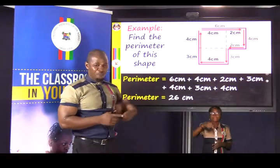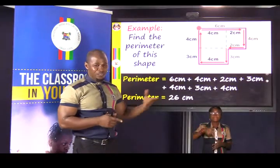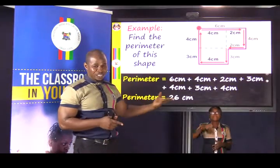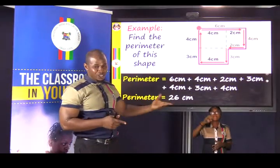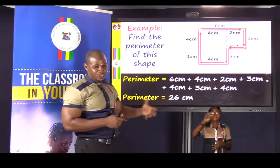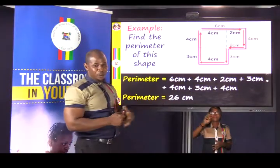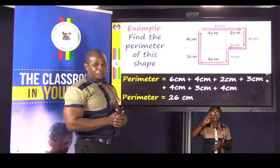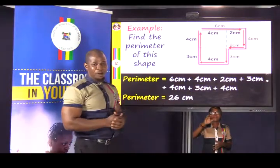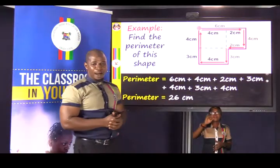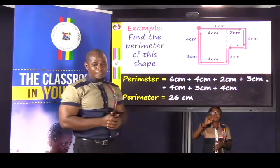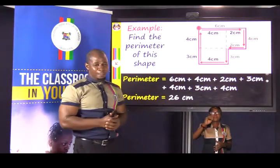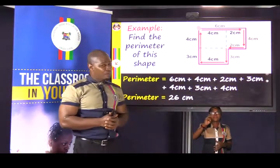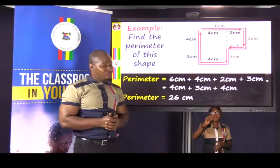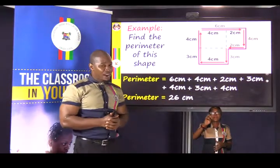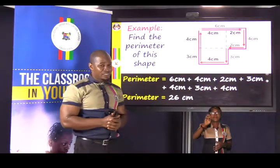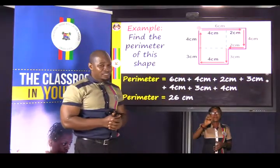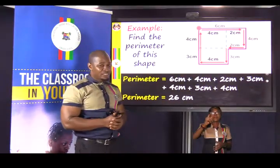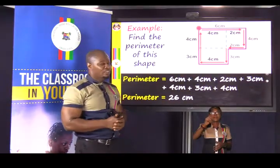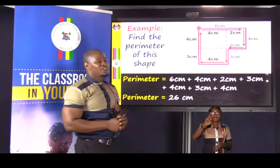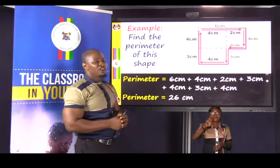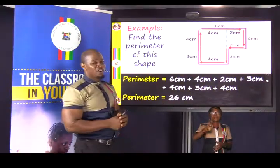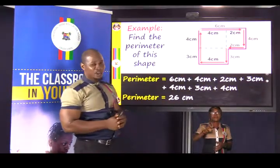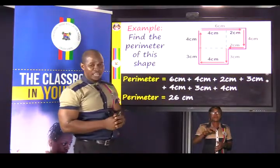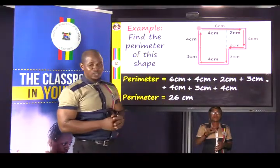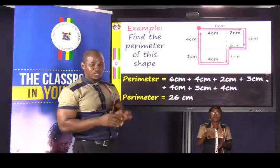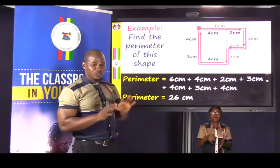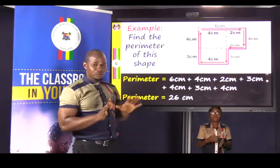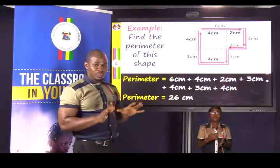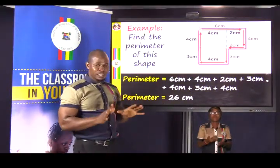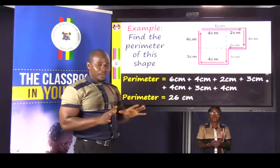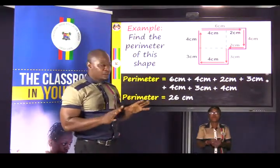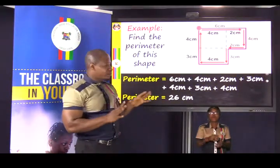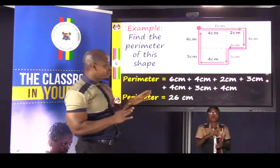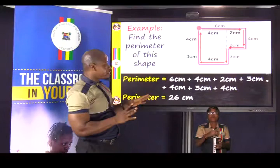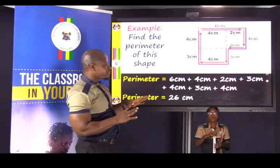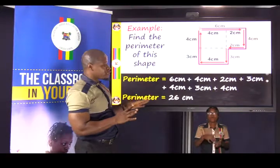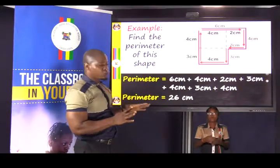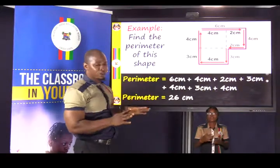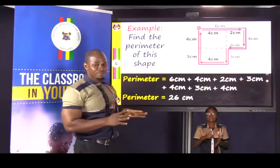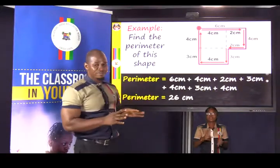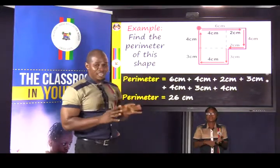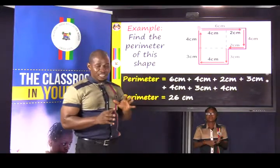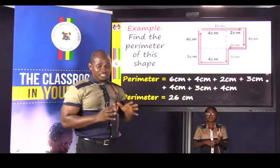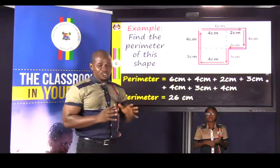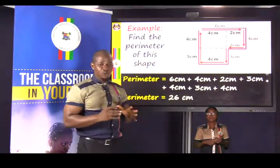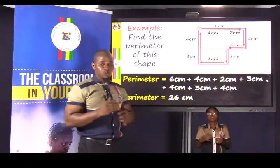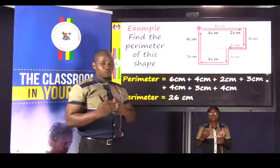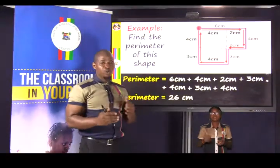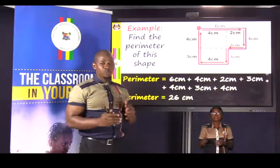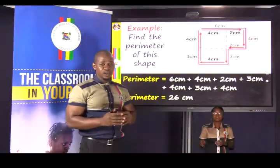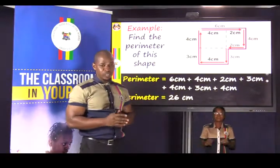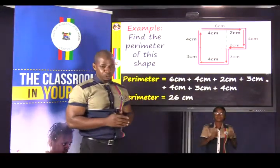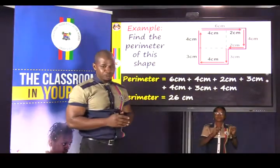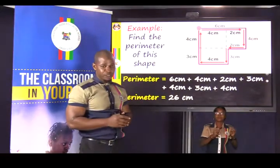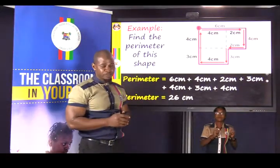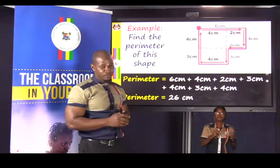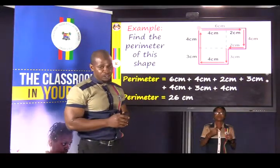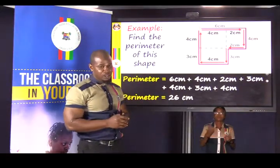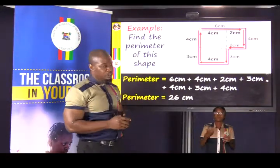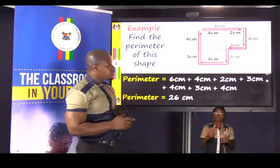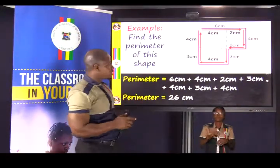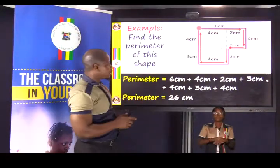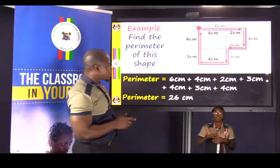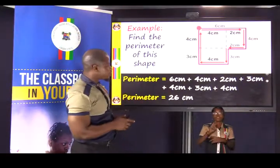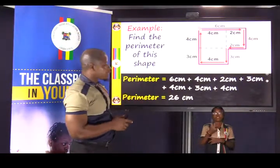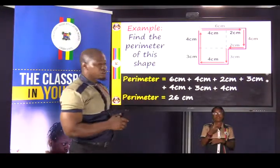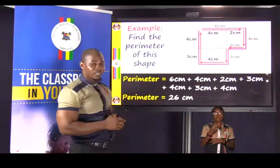perimeter of this shape, my friend. Okay, so I took my time explaining the first one. The second one will move a little bit